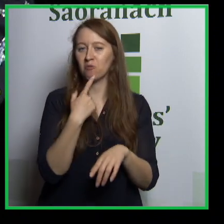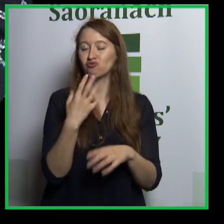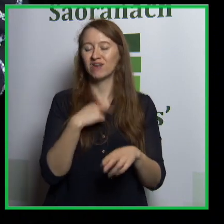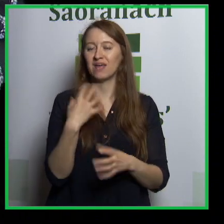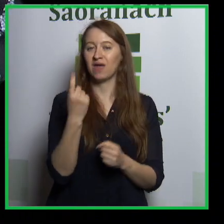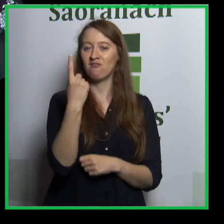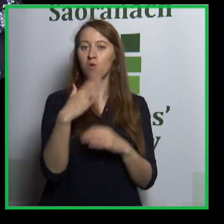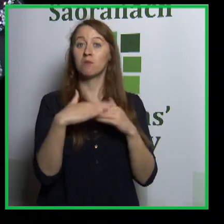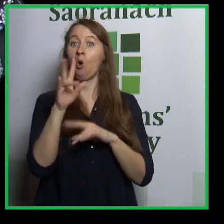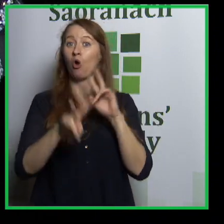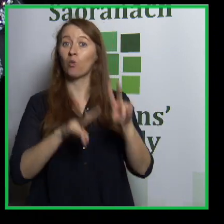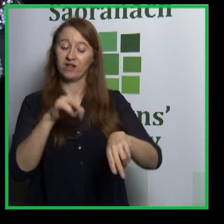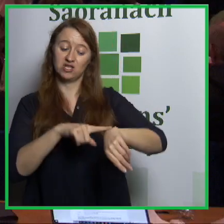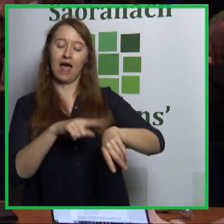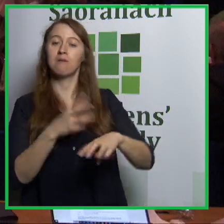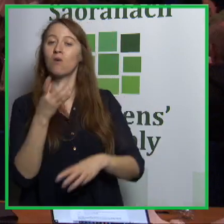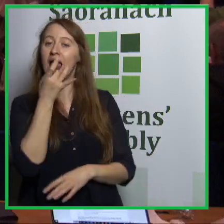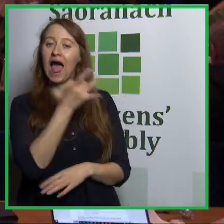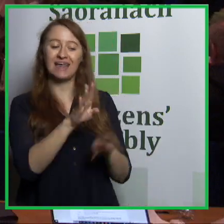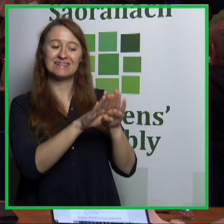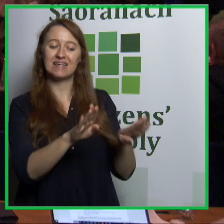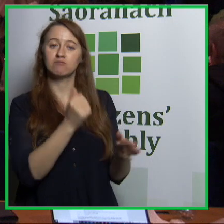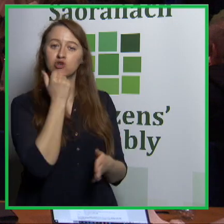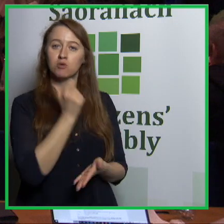take it from, is it table 12?